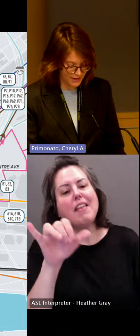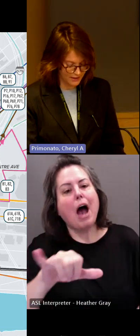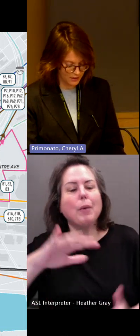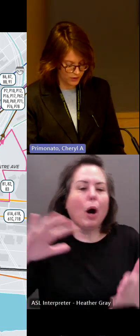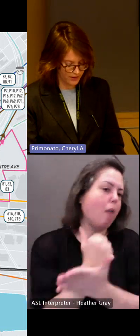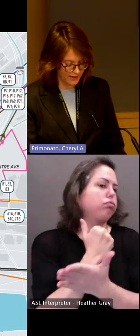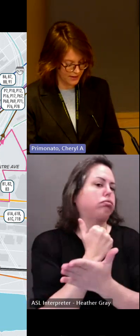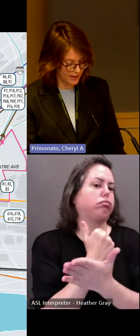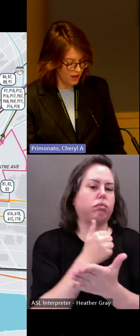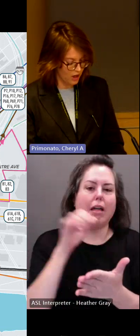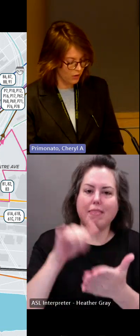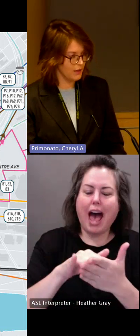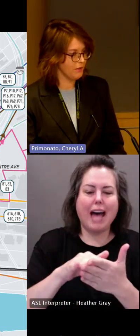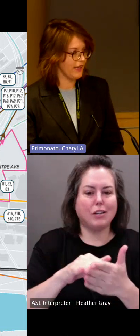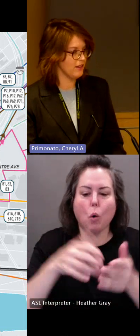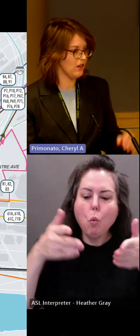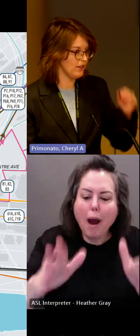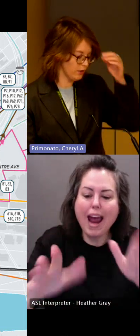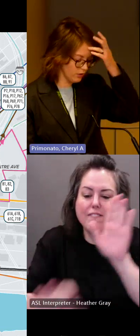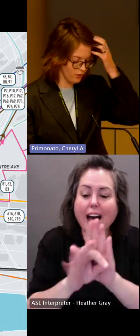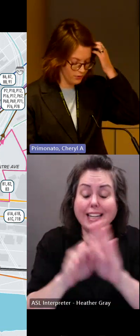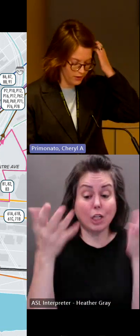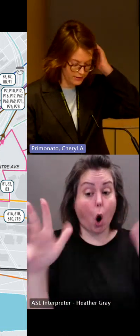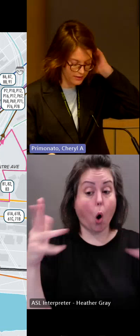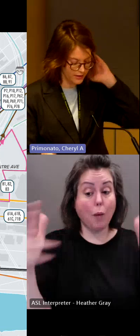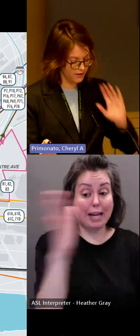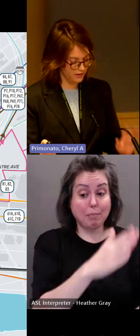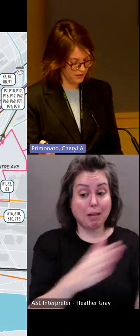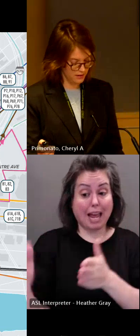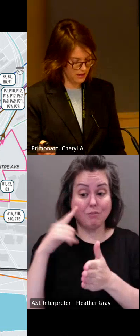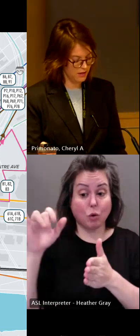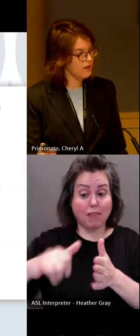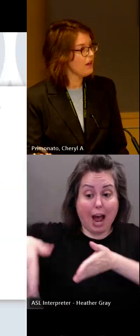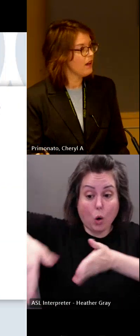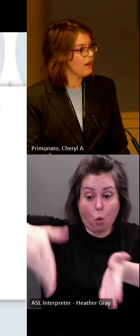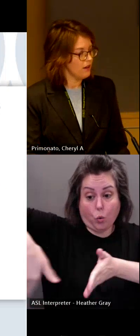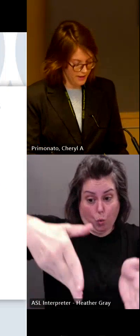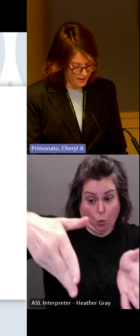transit amenities and wayfinding already planned along those corridors.